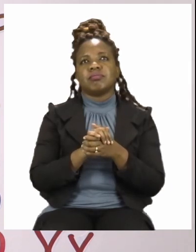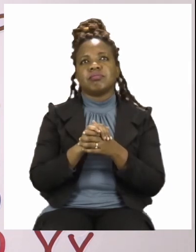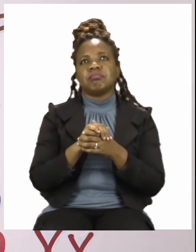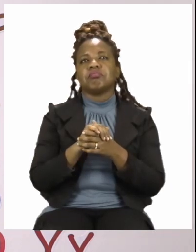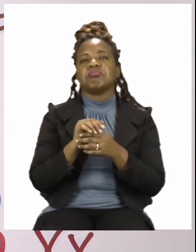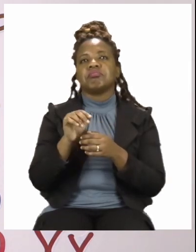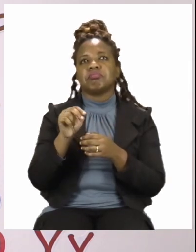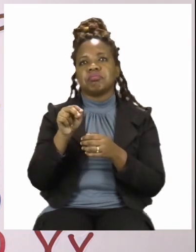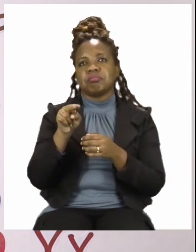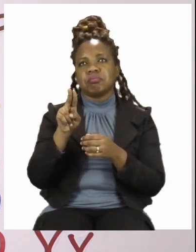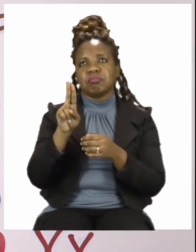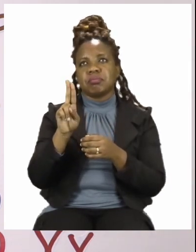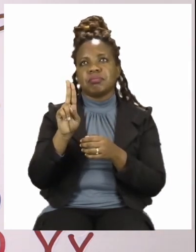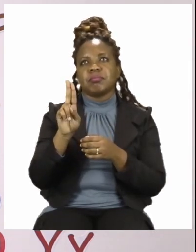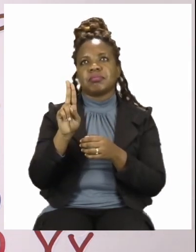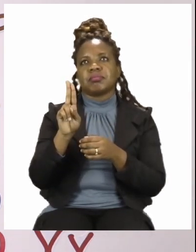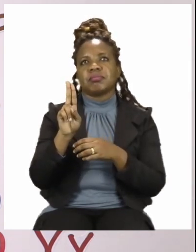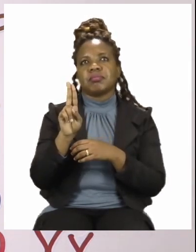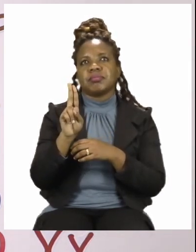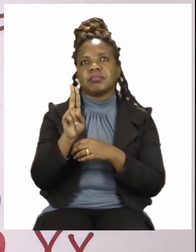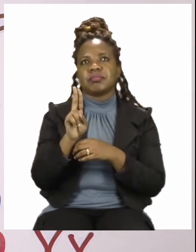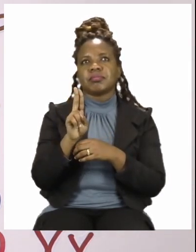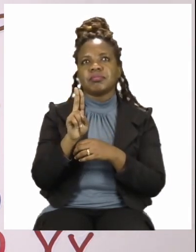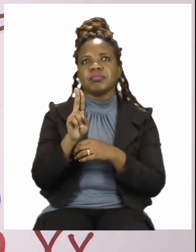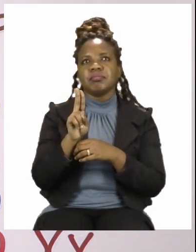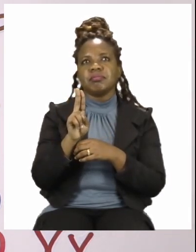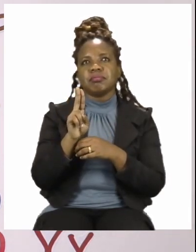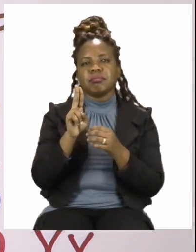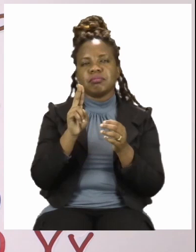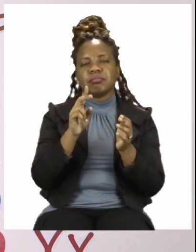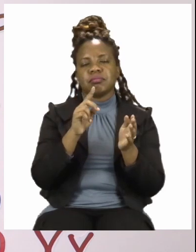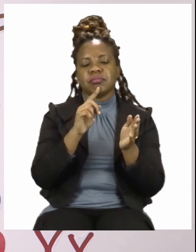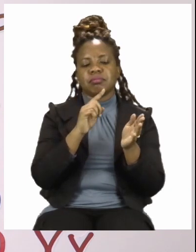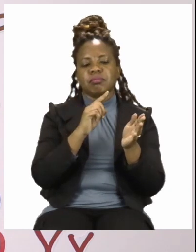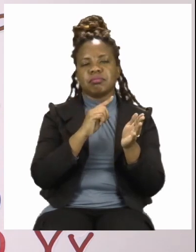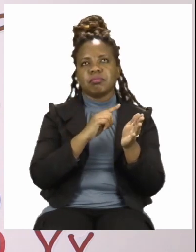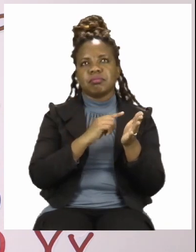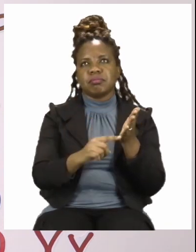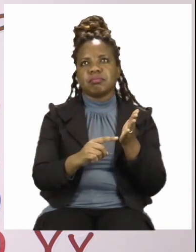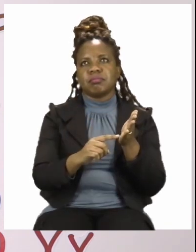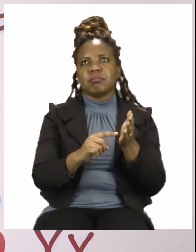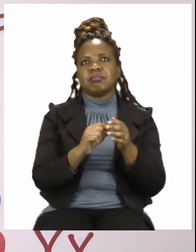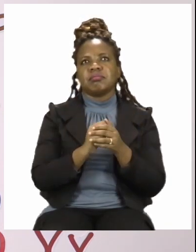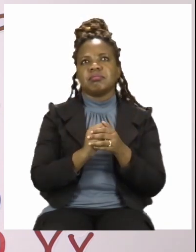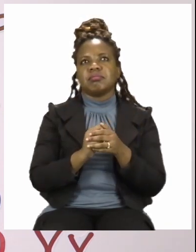I'm going to try U, and I will cross it out.